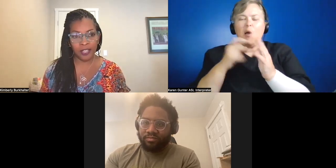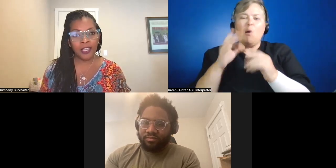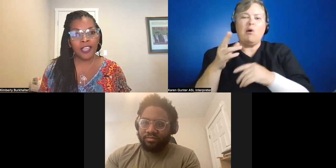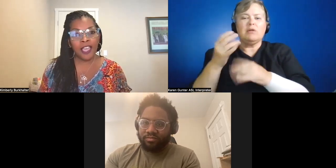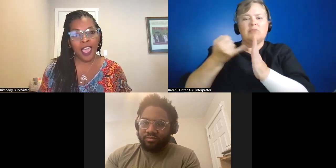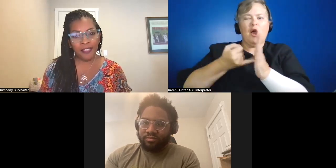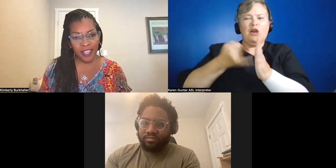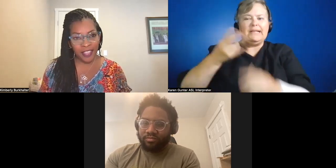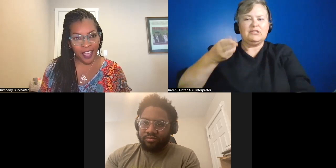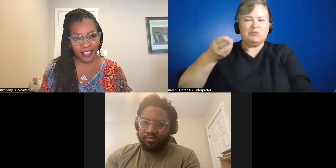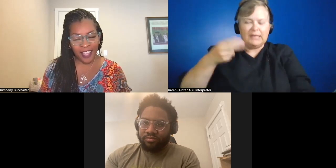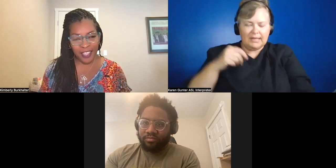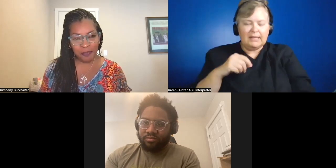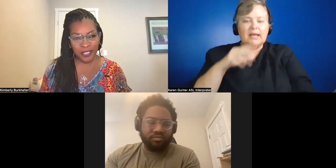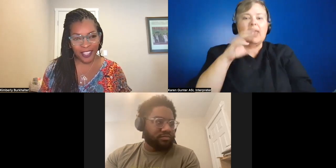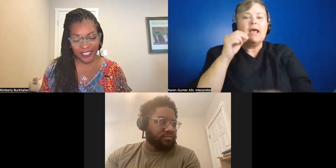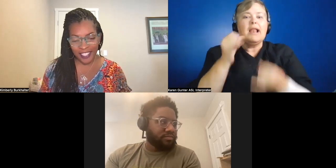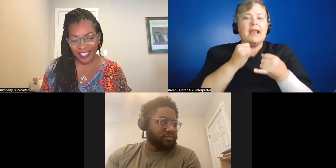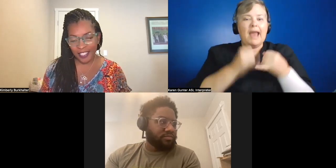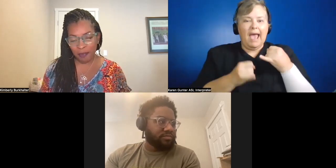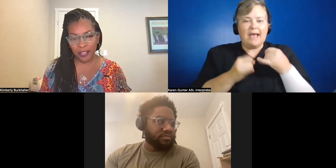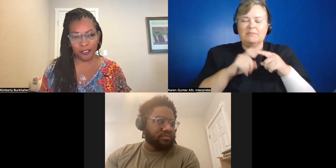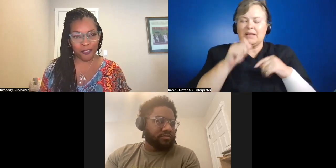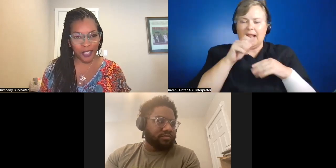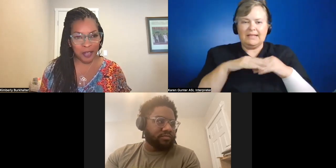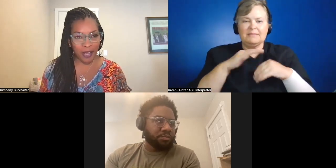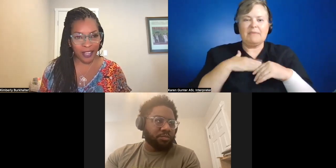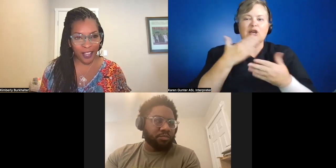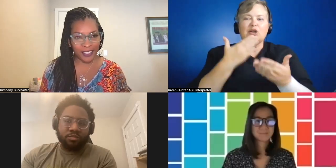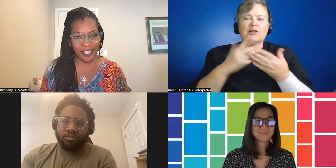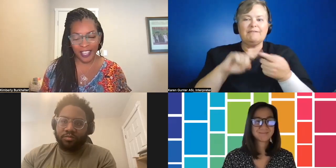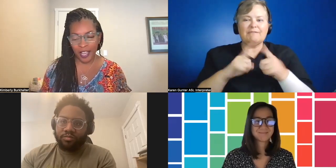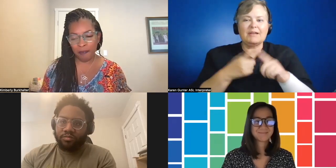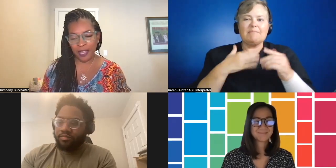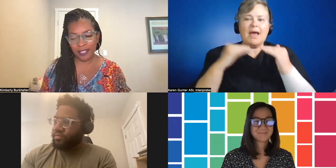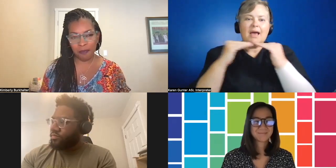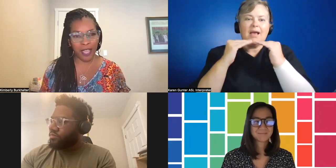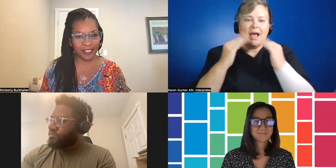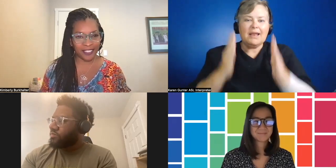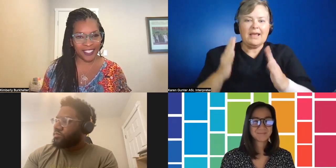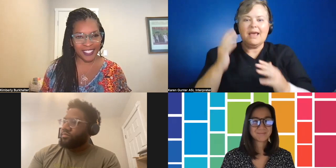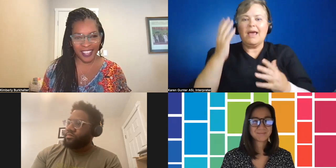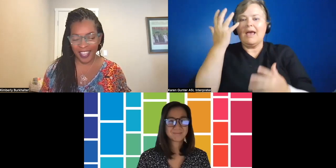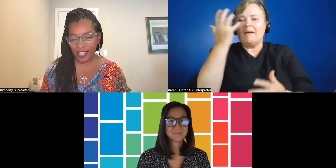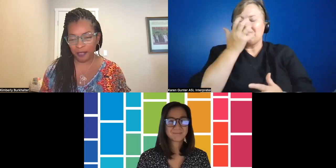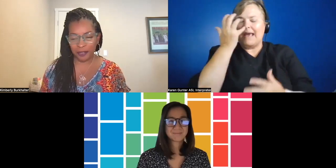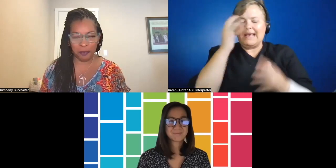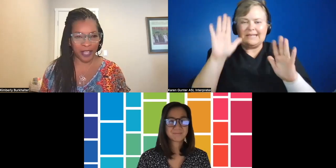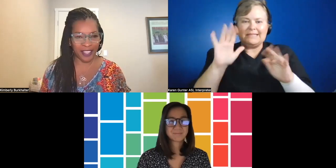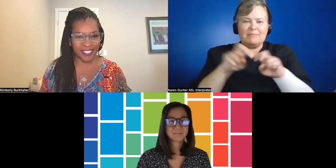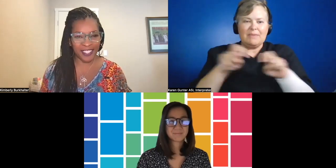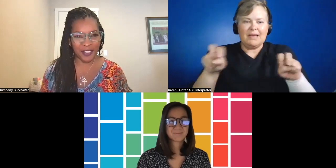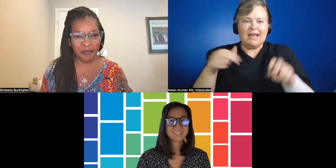history. And then last but not least is my good friend, my colleague, amazing panelist, and I'm a